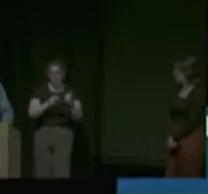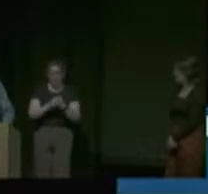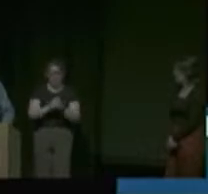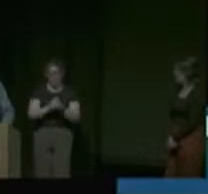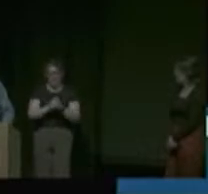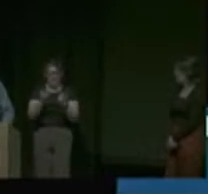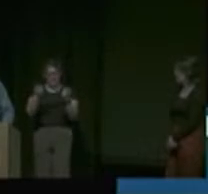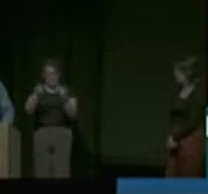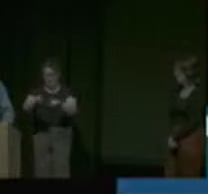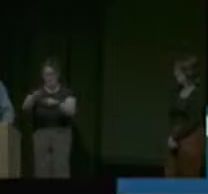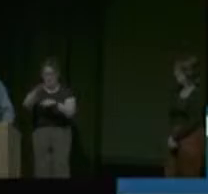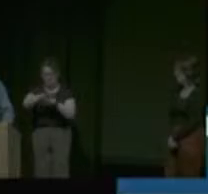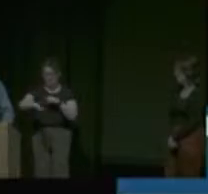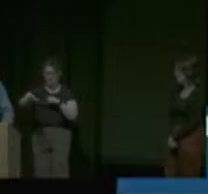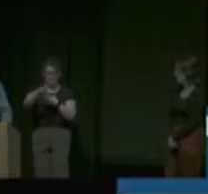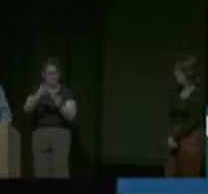field.